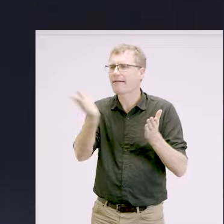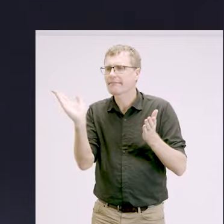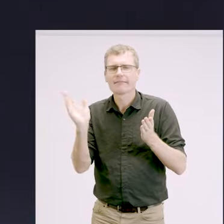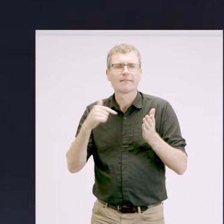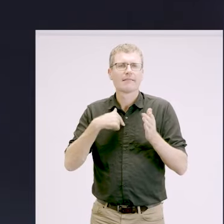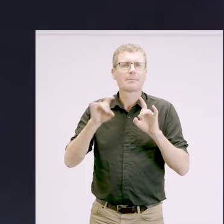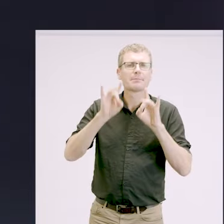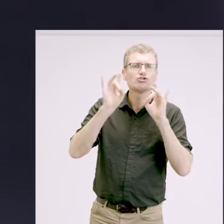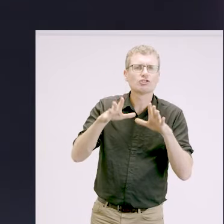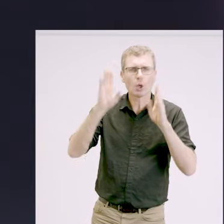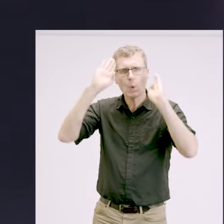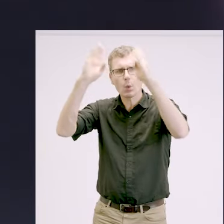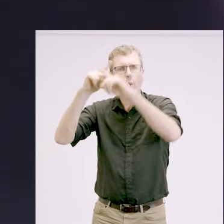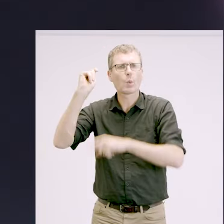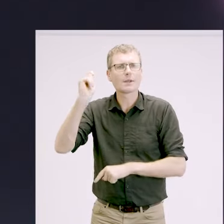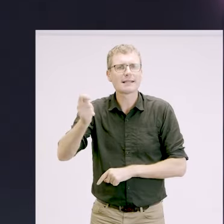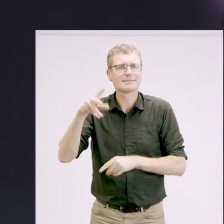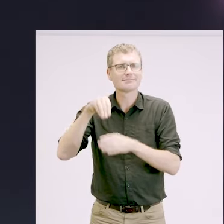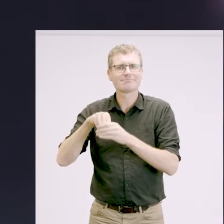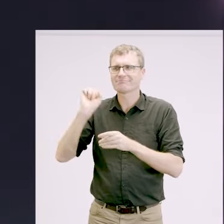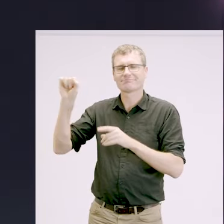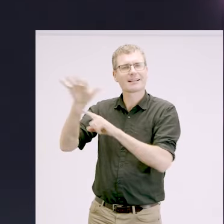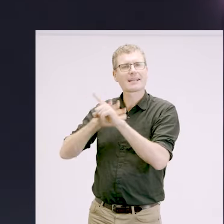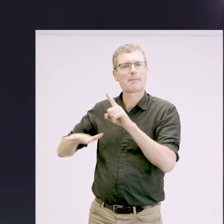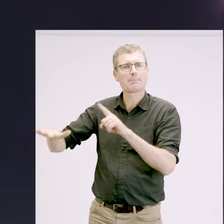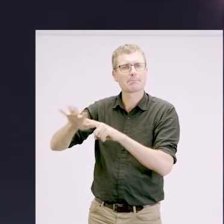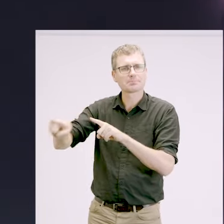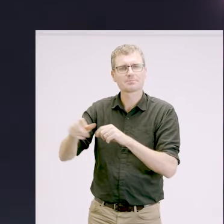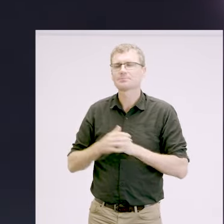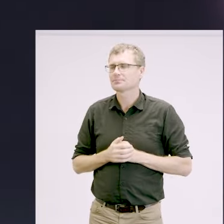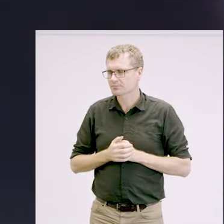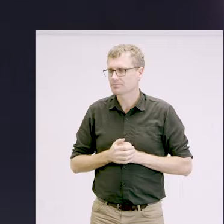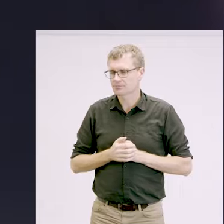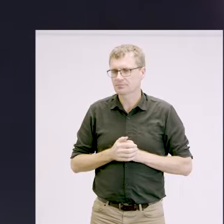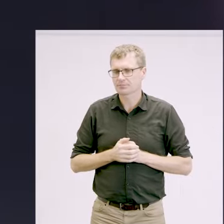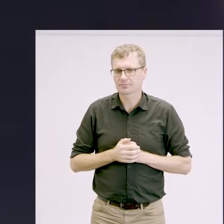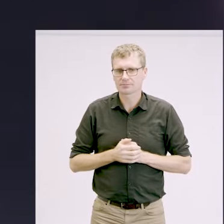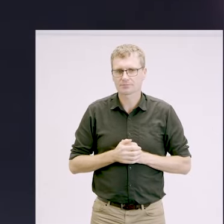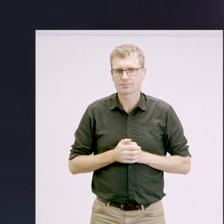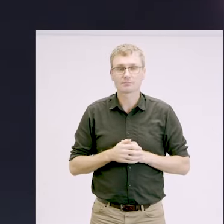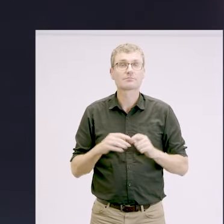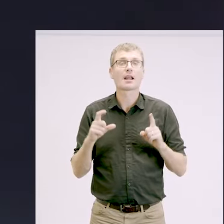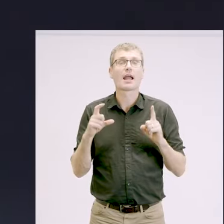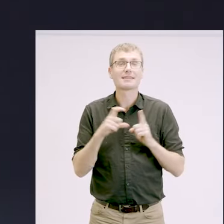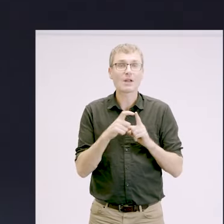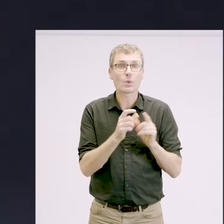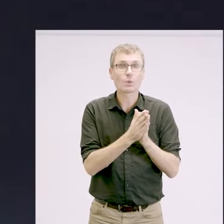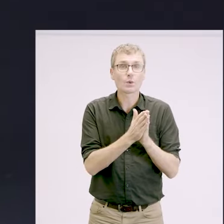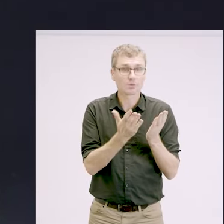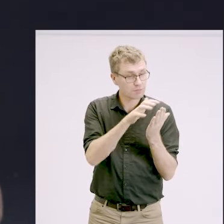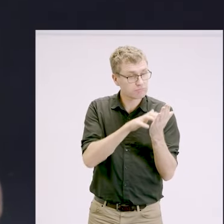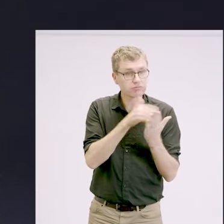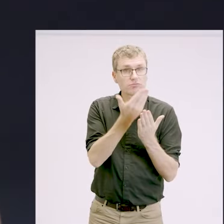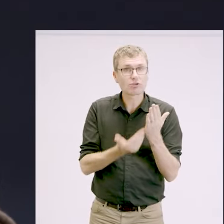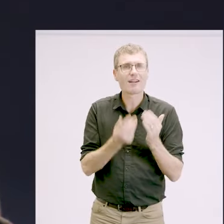other soothsayers and wizards in his kingdom. Now, again, the book of Daniel, it takes some work, right? I mean,